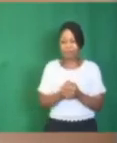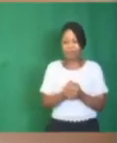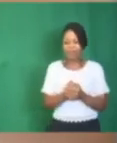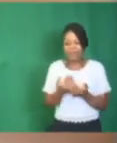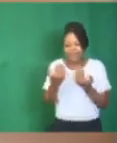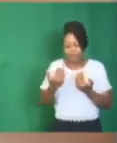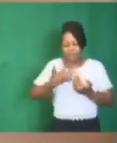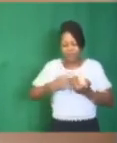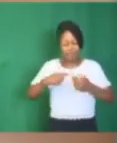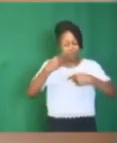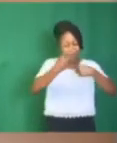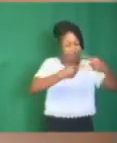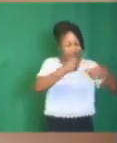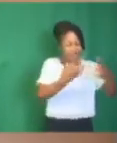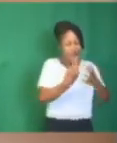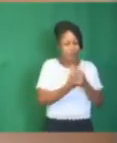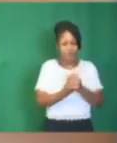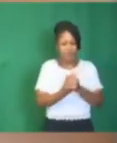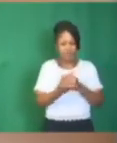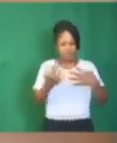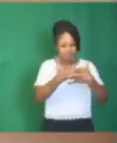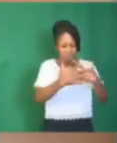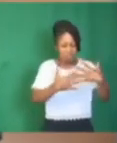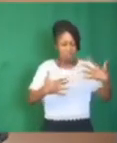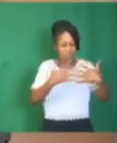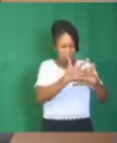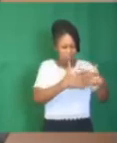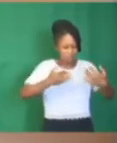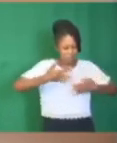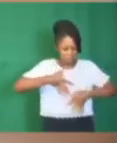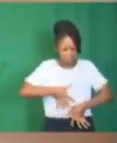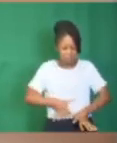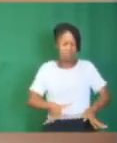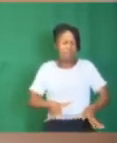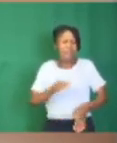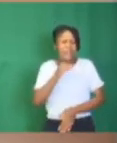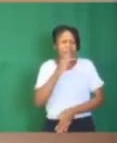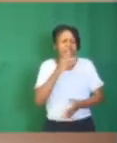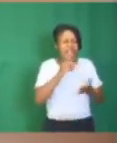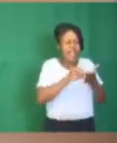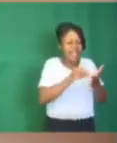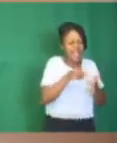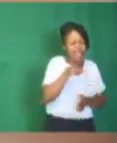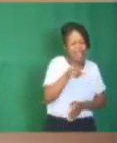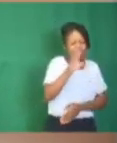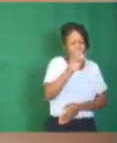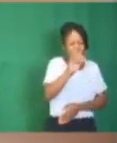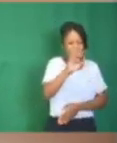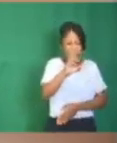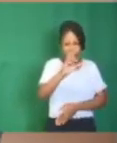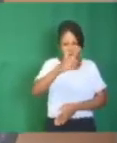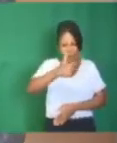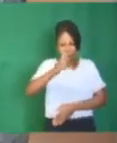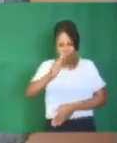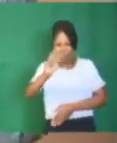circulatory system. We're talking about the circulatory system, whereby we looked at organs that are involved in the circulatory system,